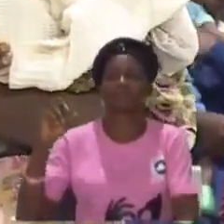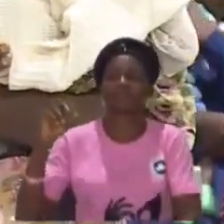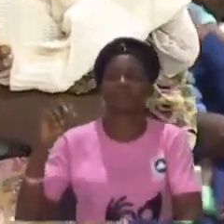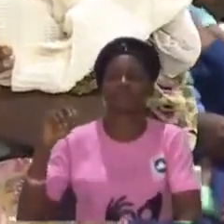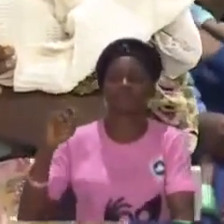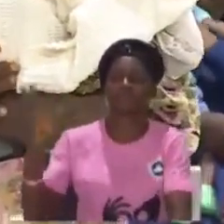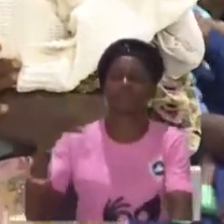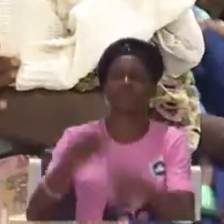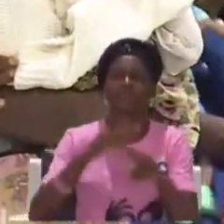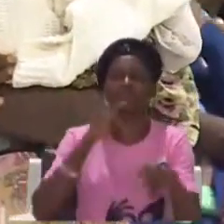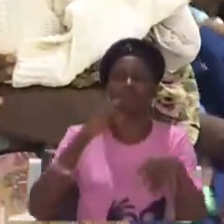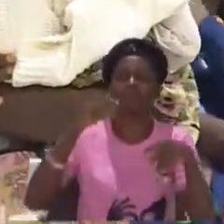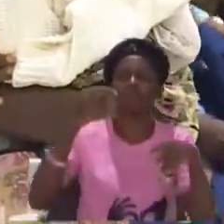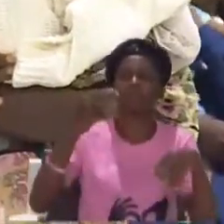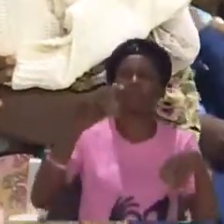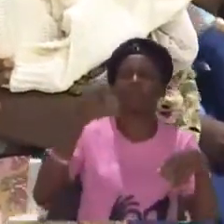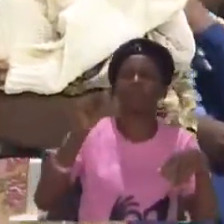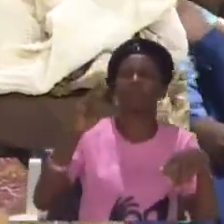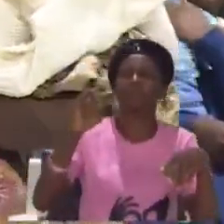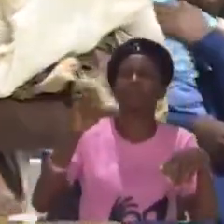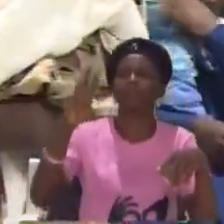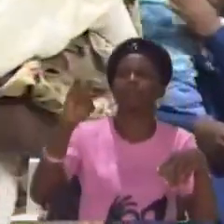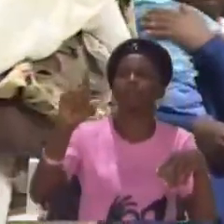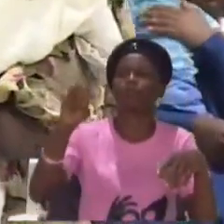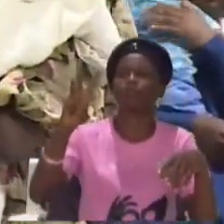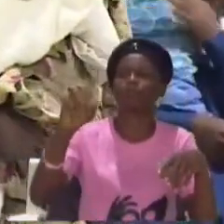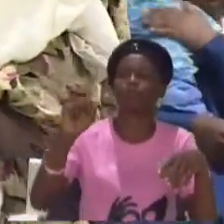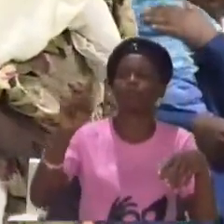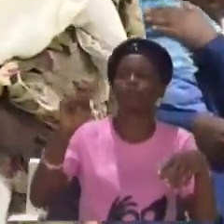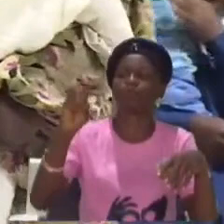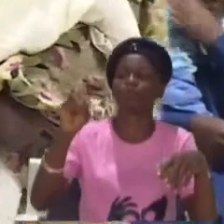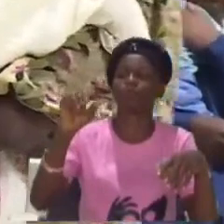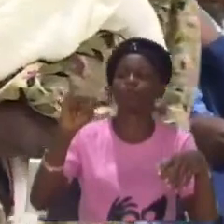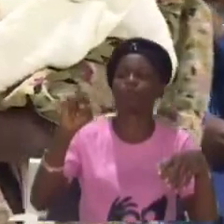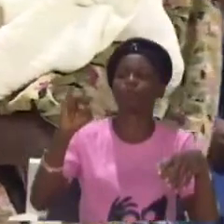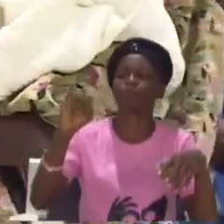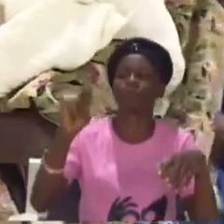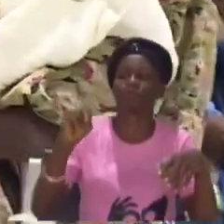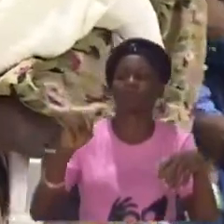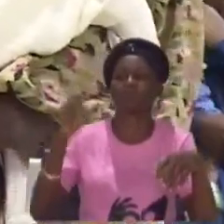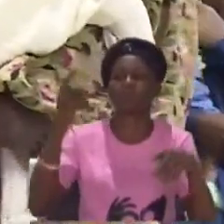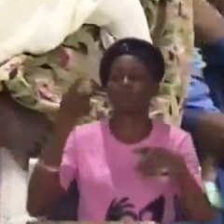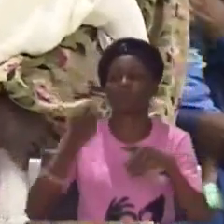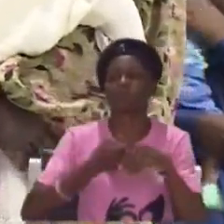My name is Ahmed Oluwatosi. I'm from Province 16,